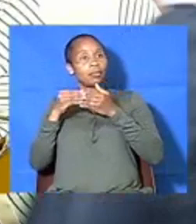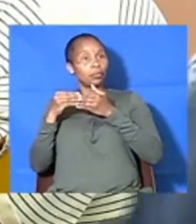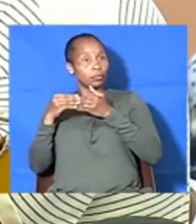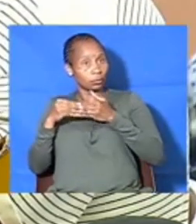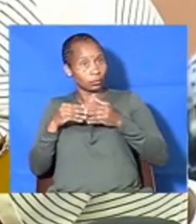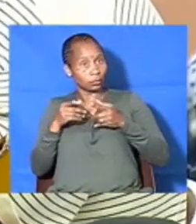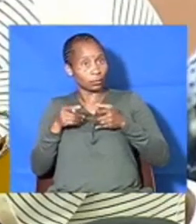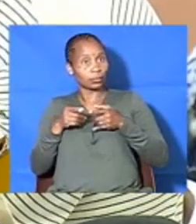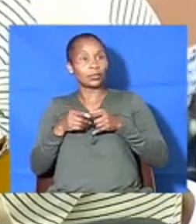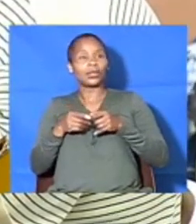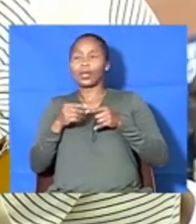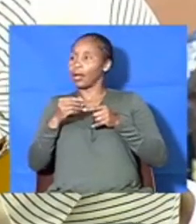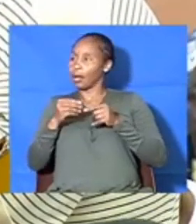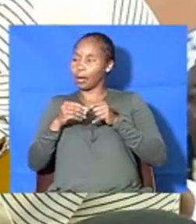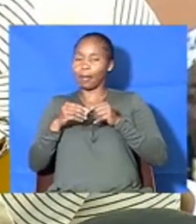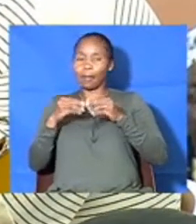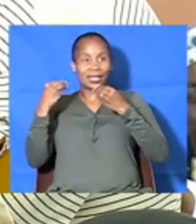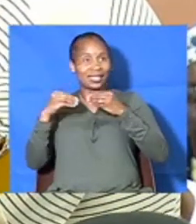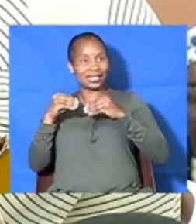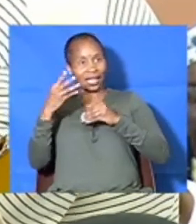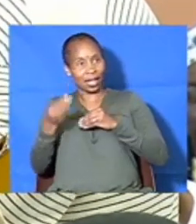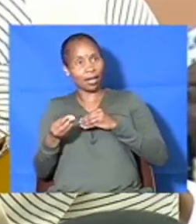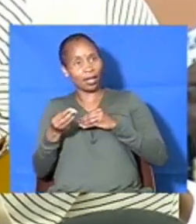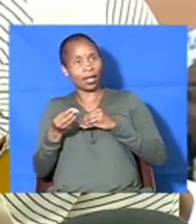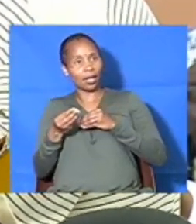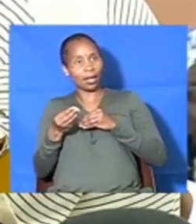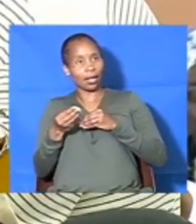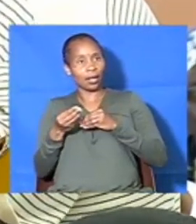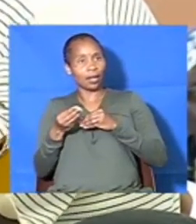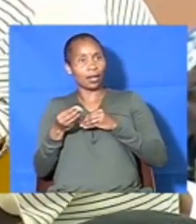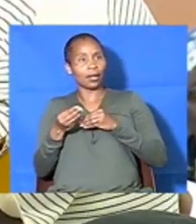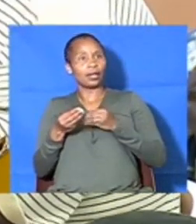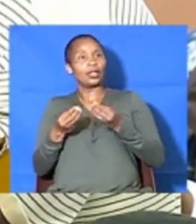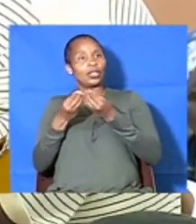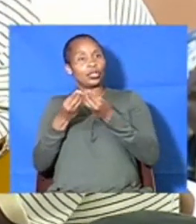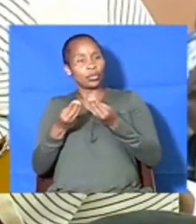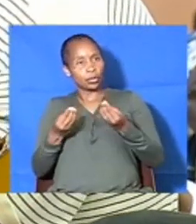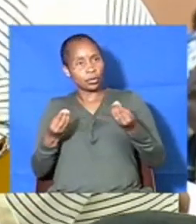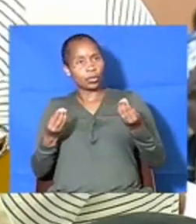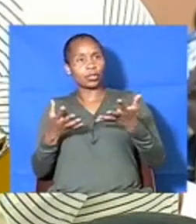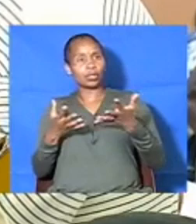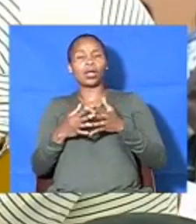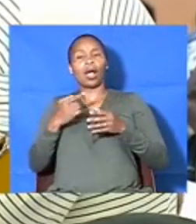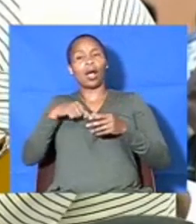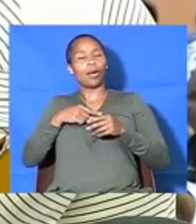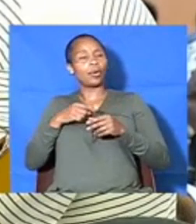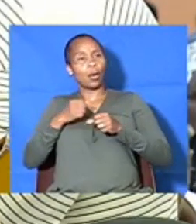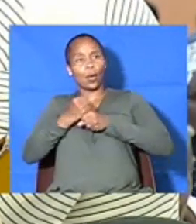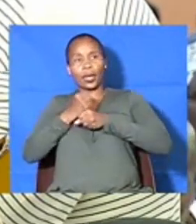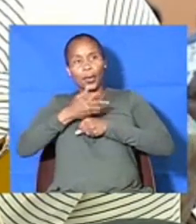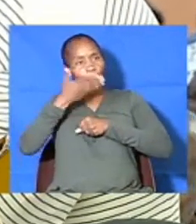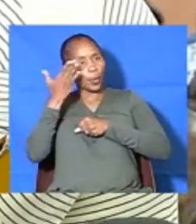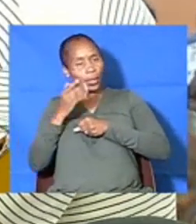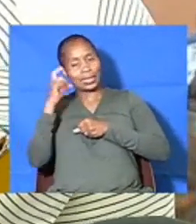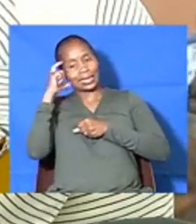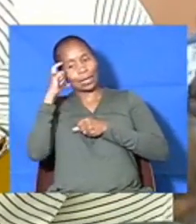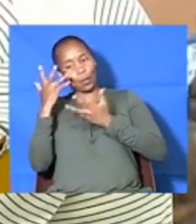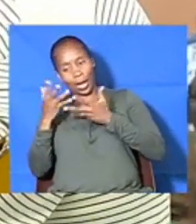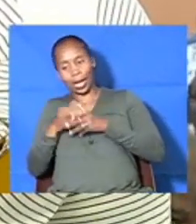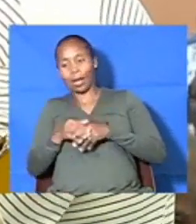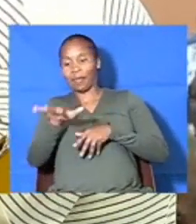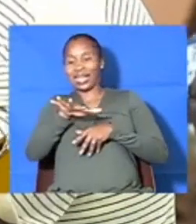also to advise members of the community that with the NHI, the status quo will change.